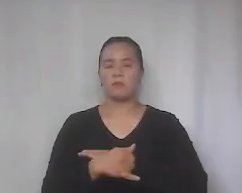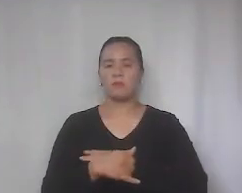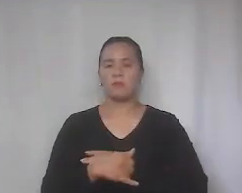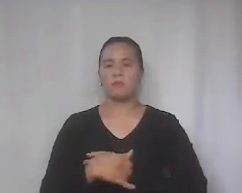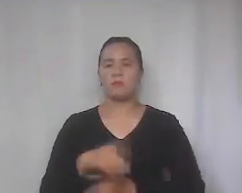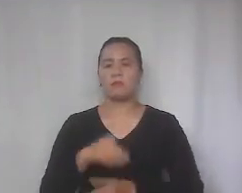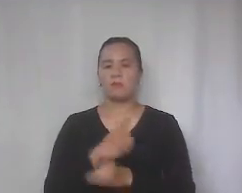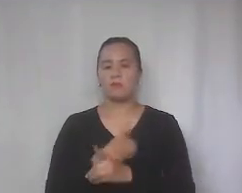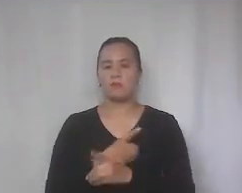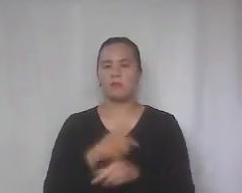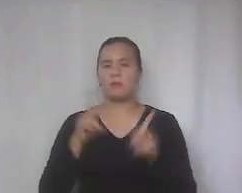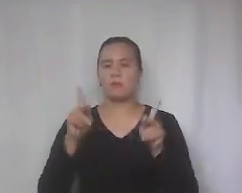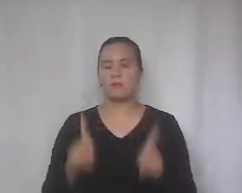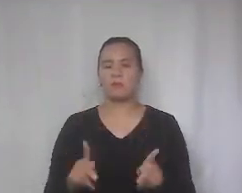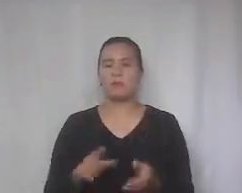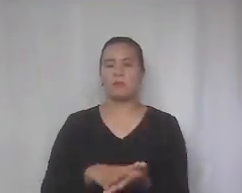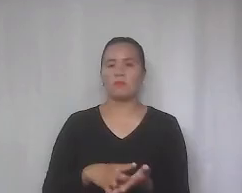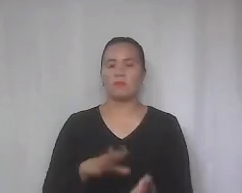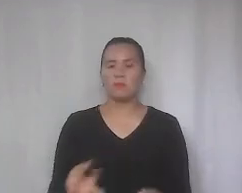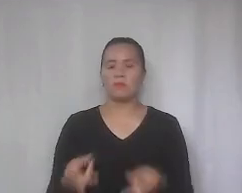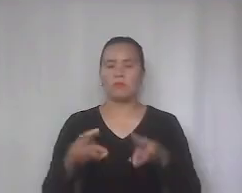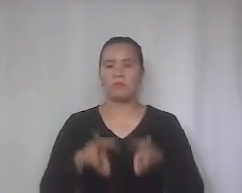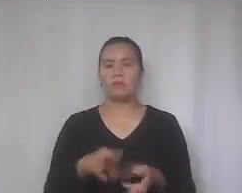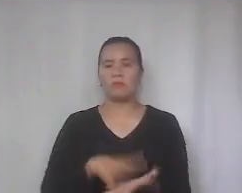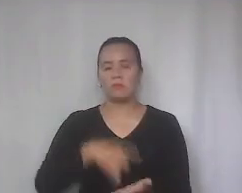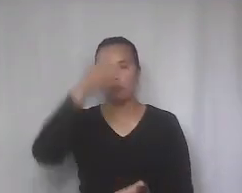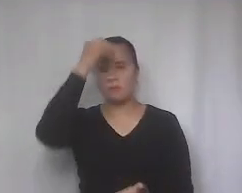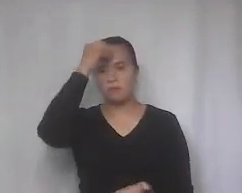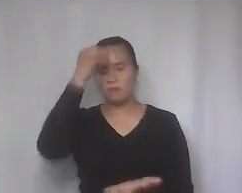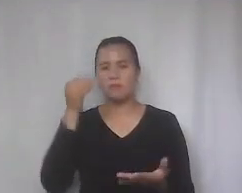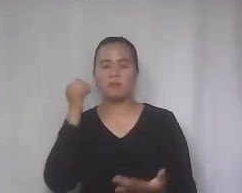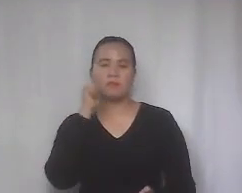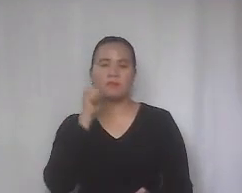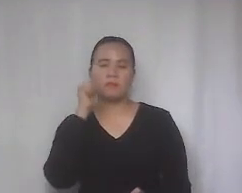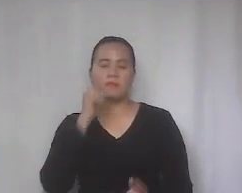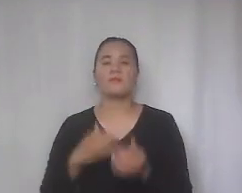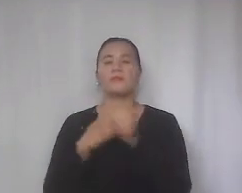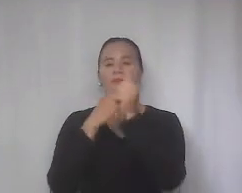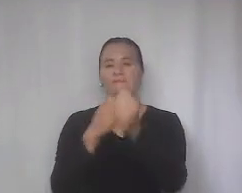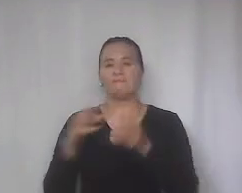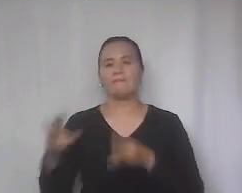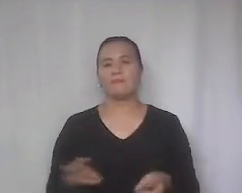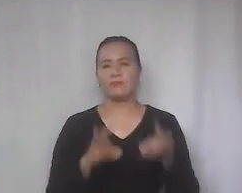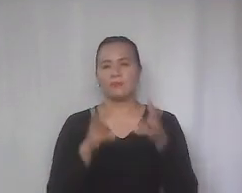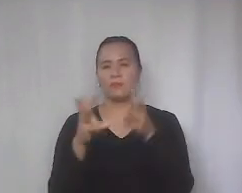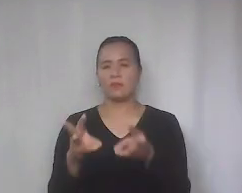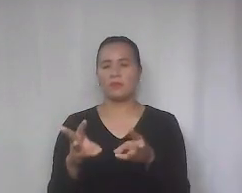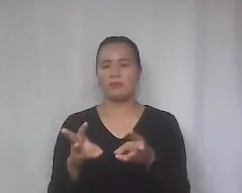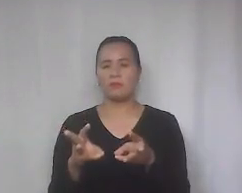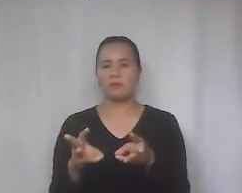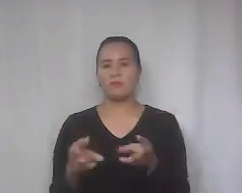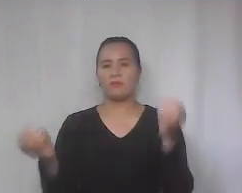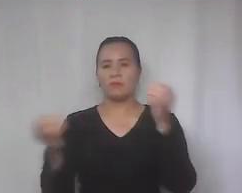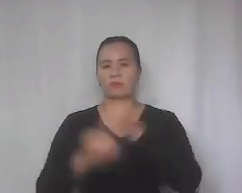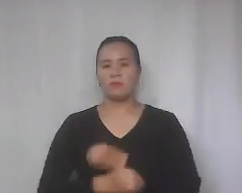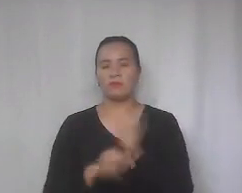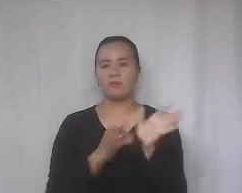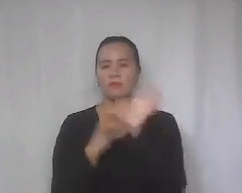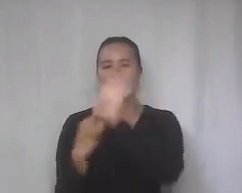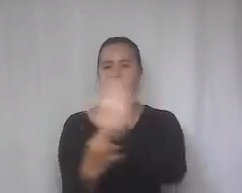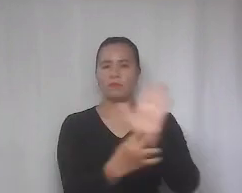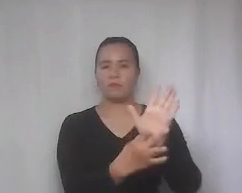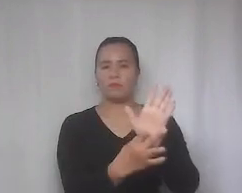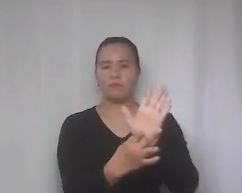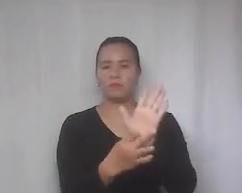every day, and people with disabilities are leading the way. Office features now make it easier for millions to create and